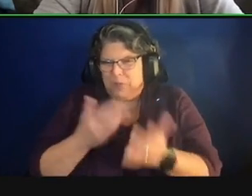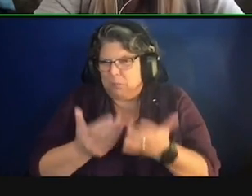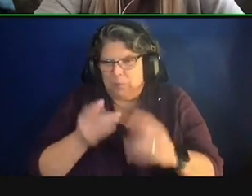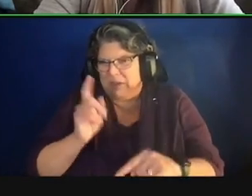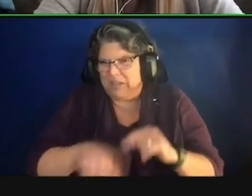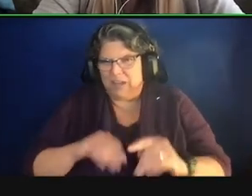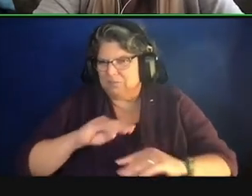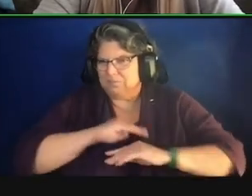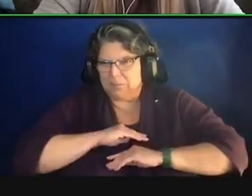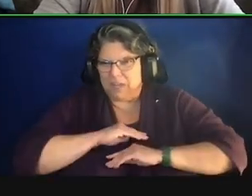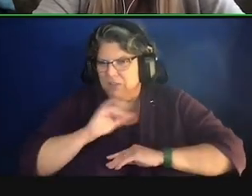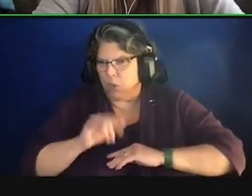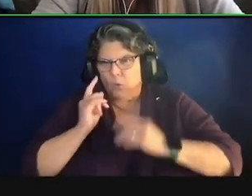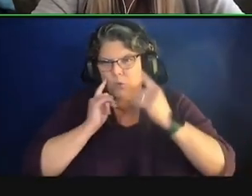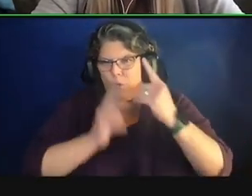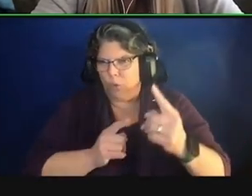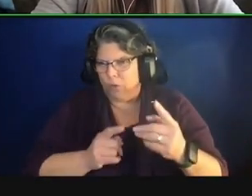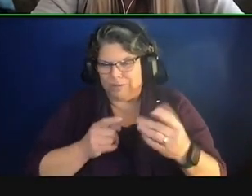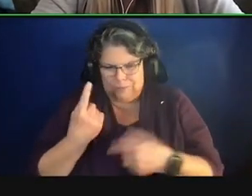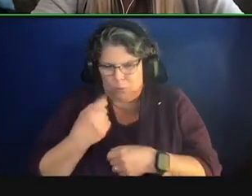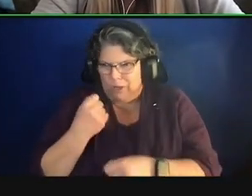IEP goals in 1 year's time.